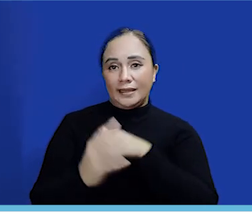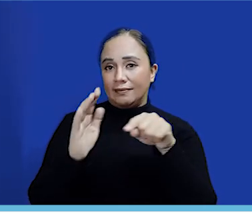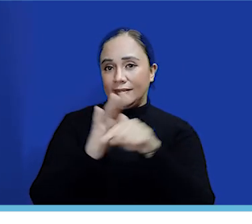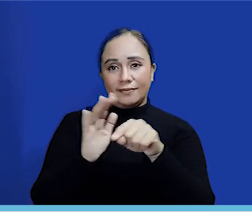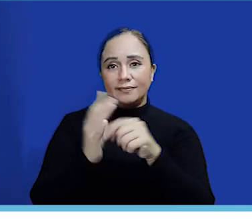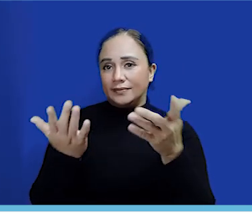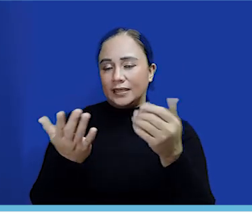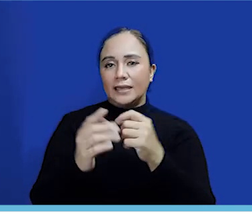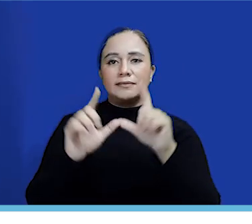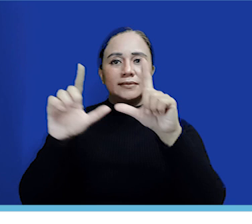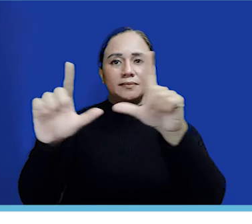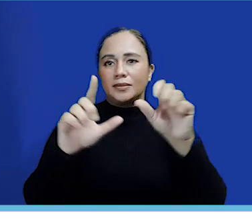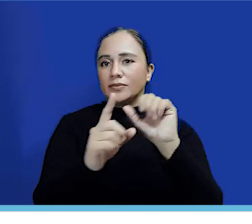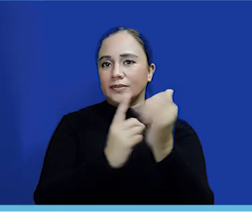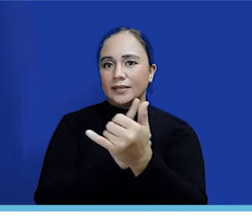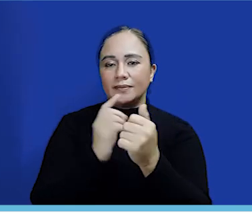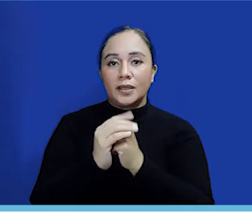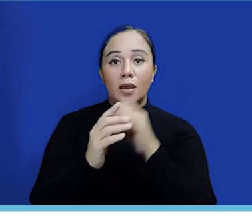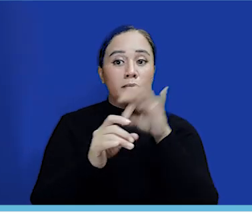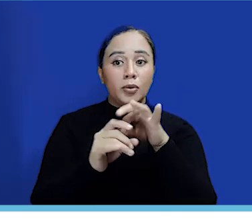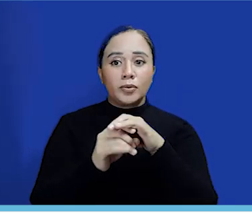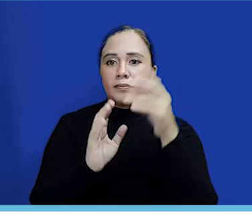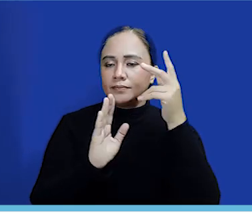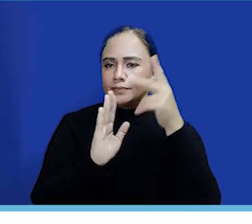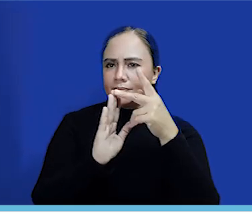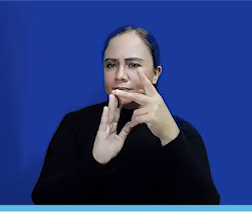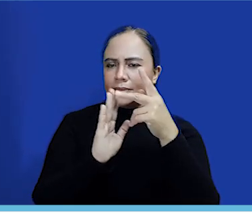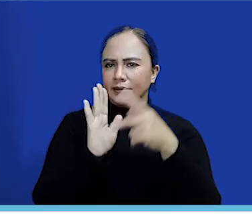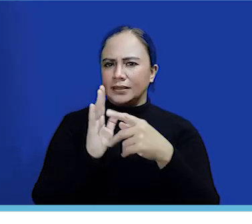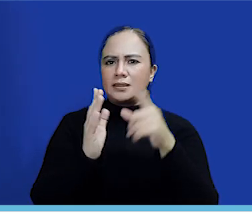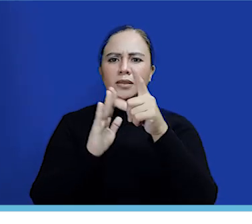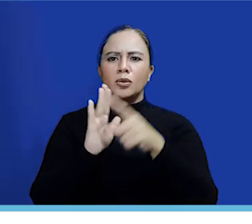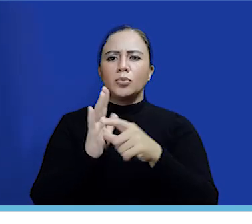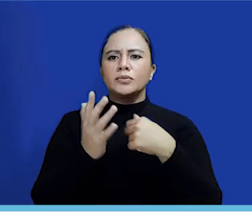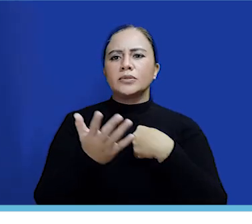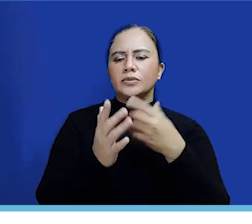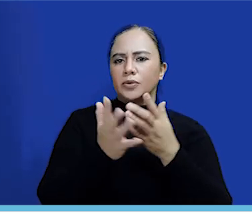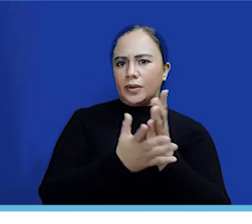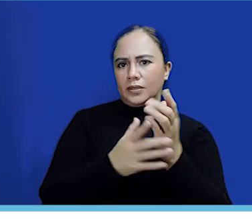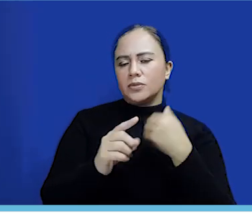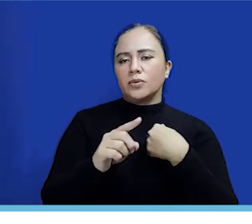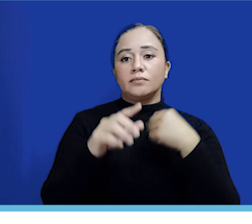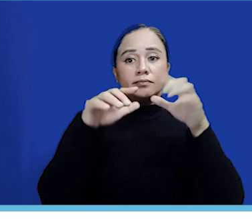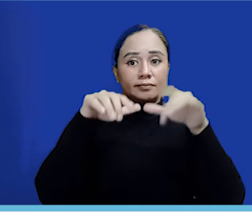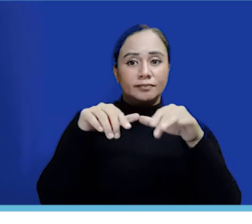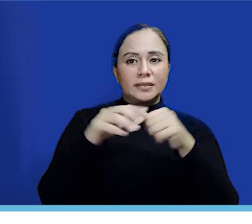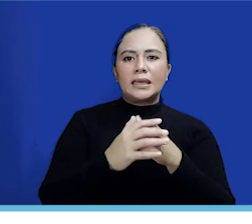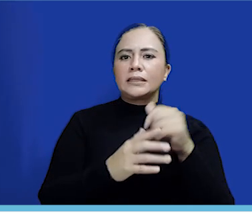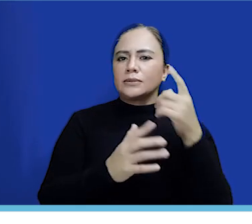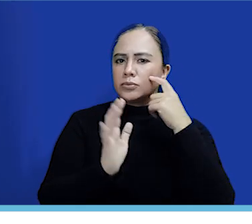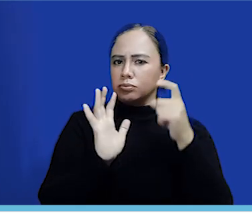prejudice, and stigma in society, programs, policies, and laws infringing on the rights of persons with